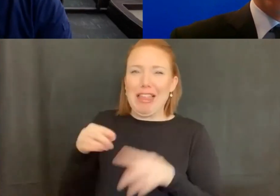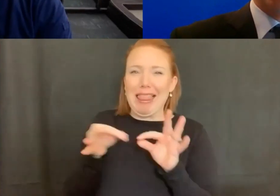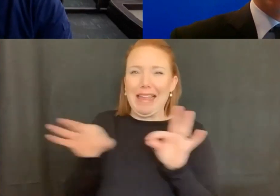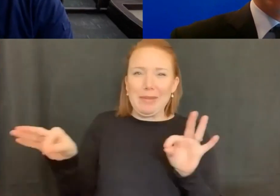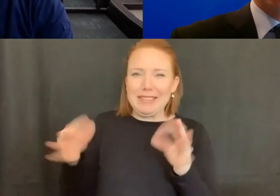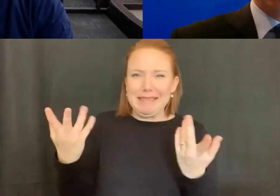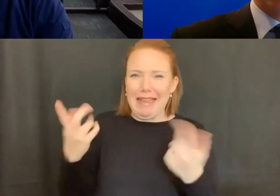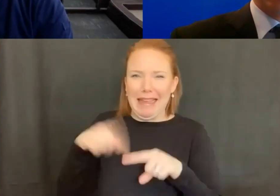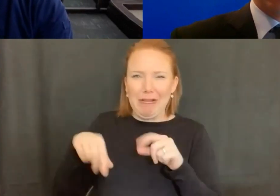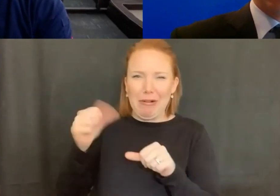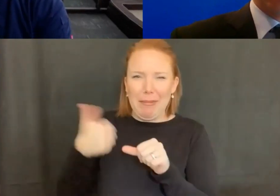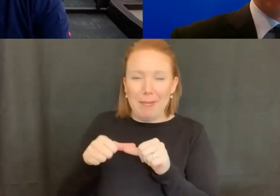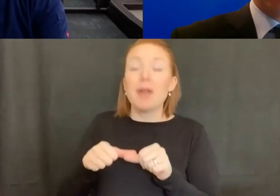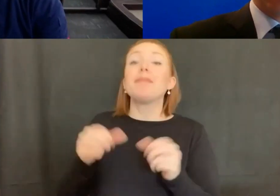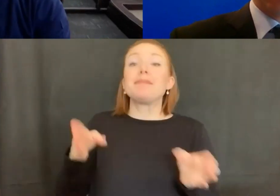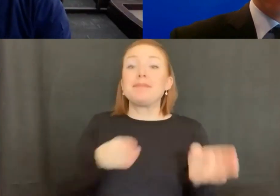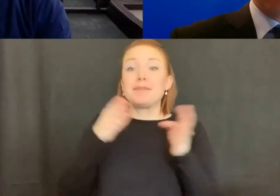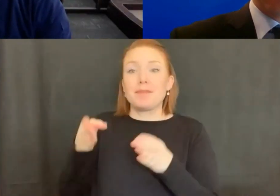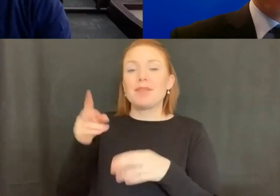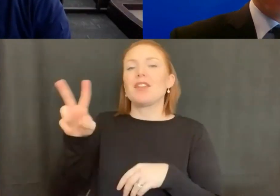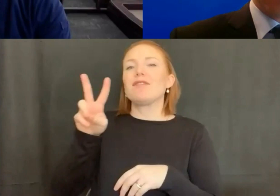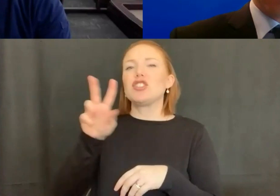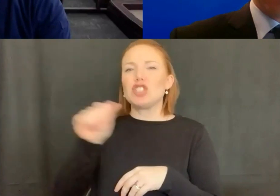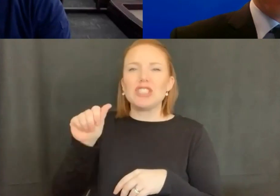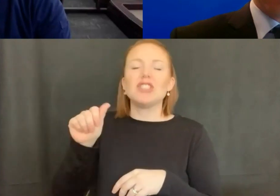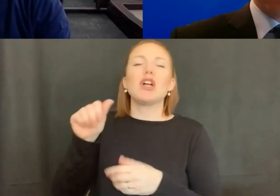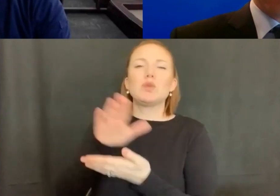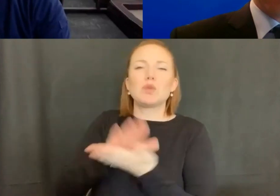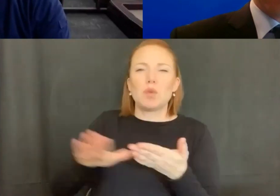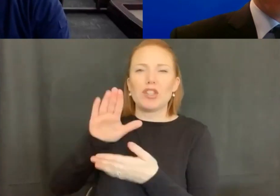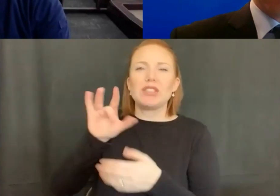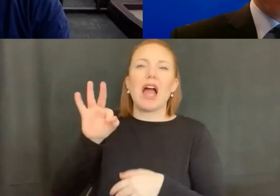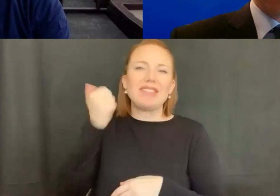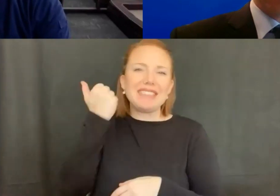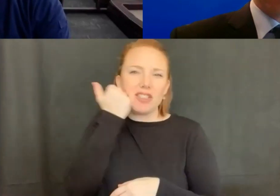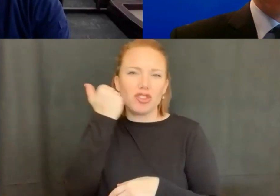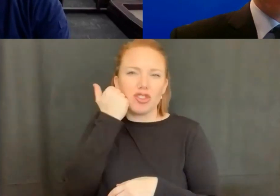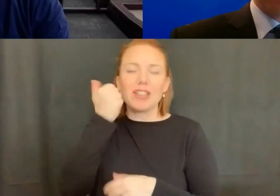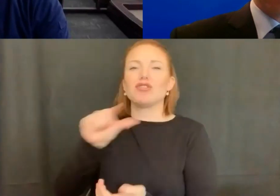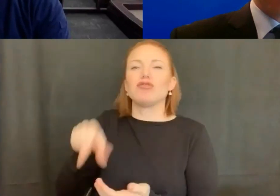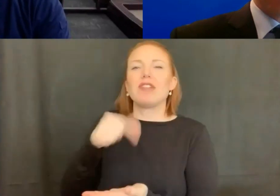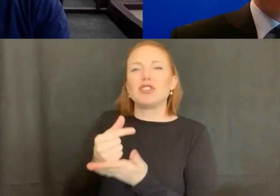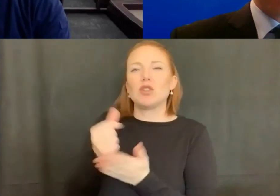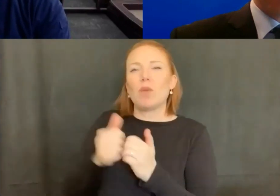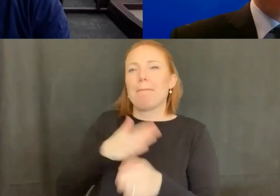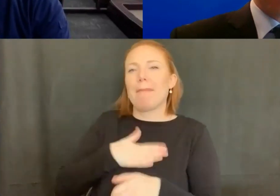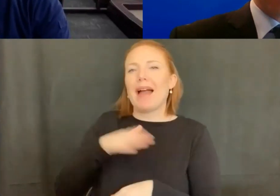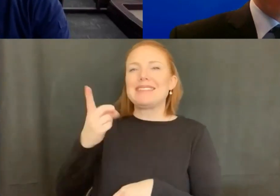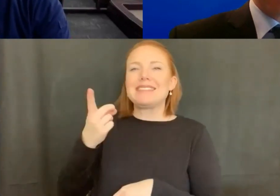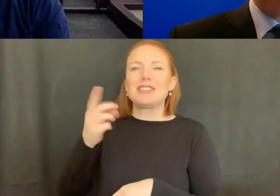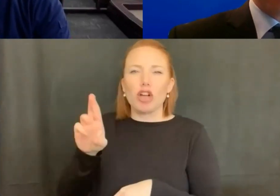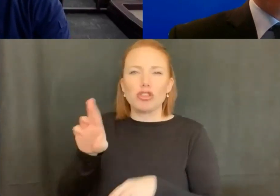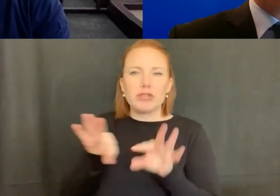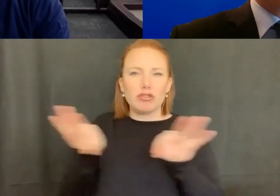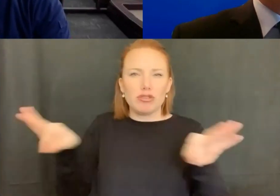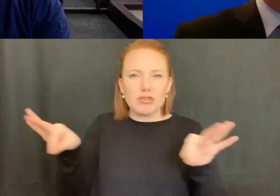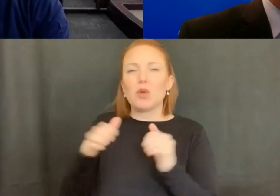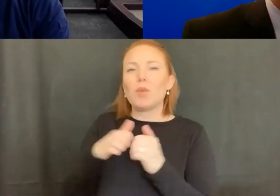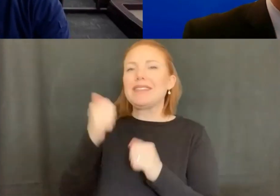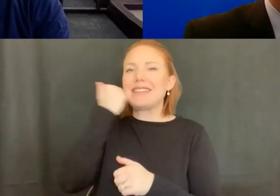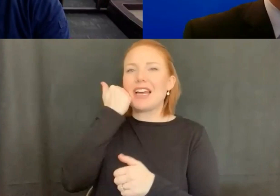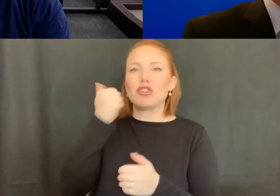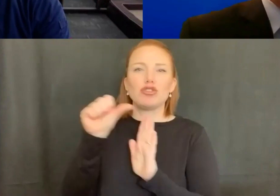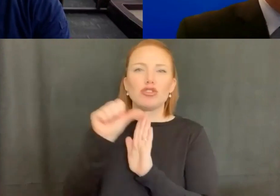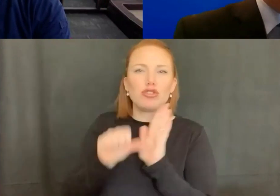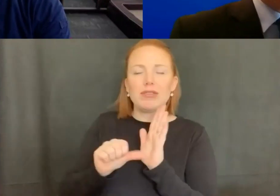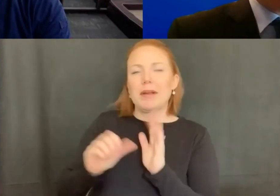Anyway, I went on to the Virginia Commonwealth University School of Dentistry, where I graduated with my doctorate in dental surgery in